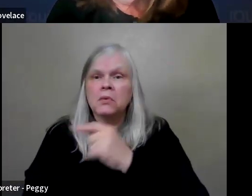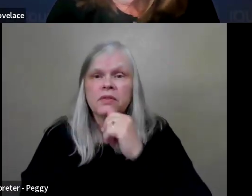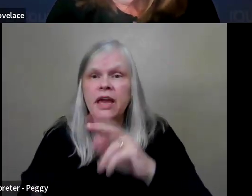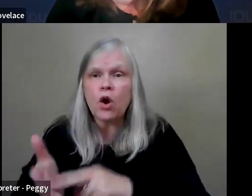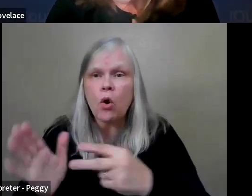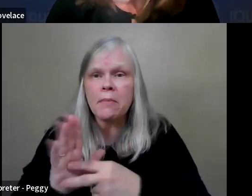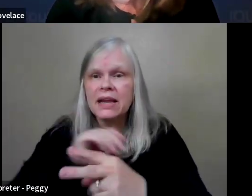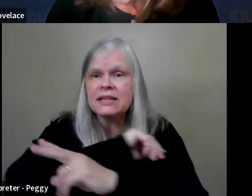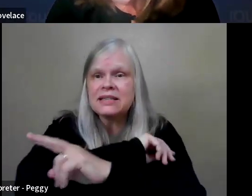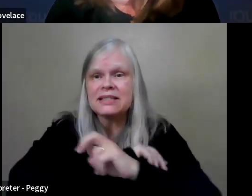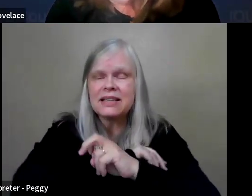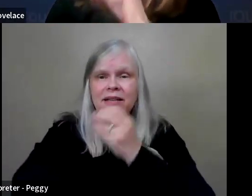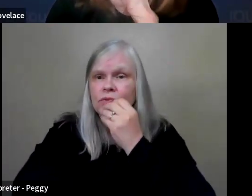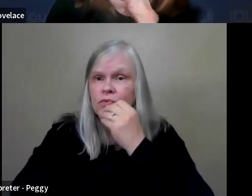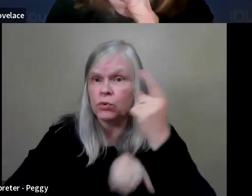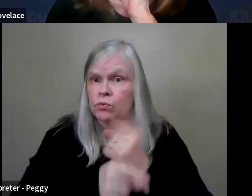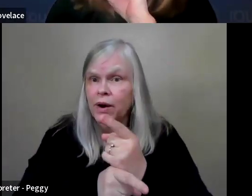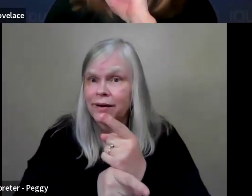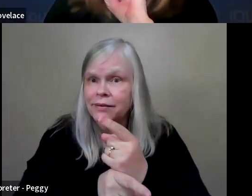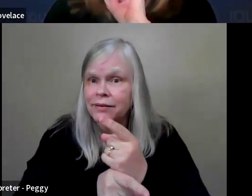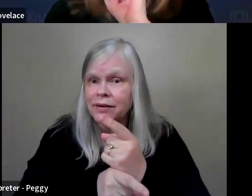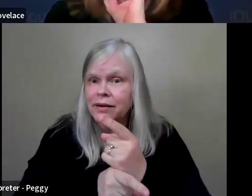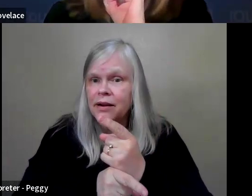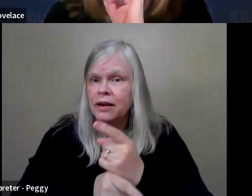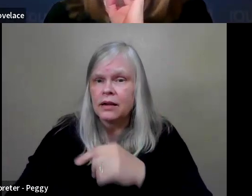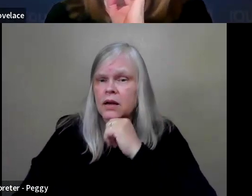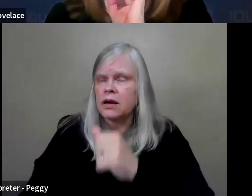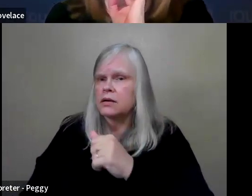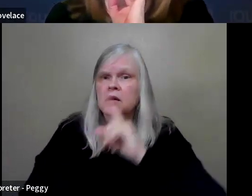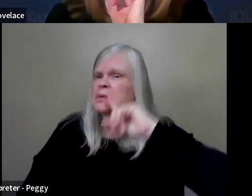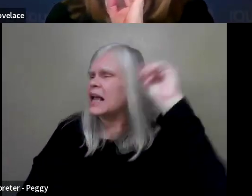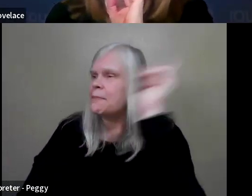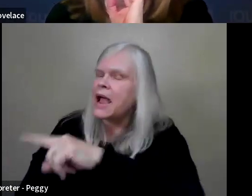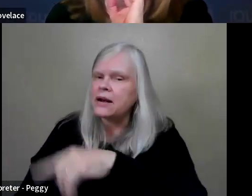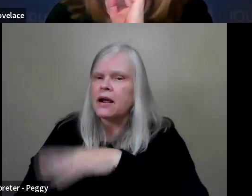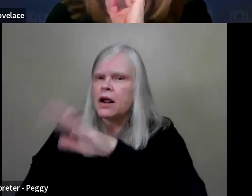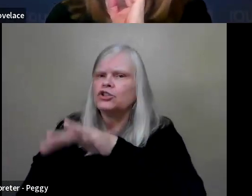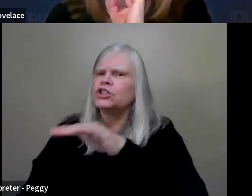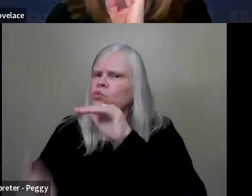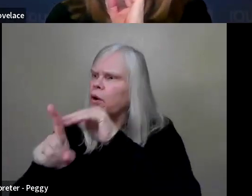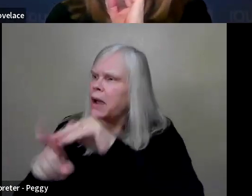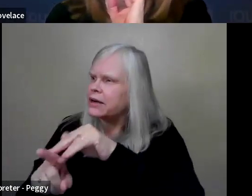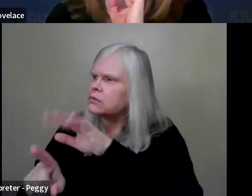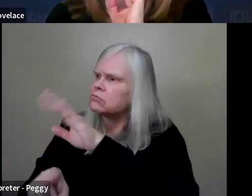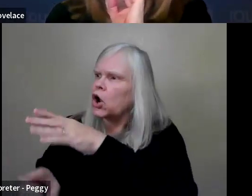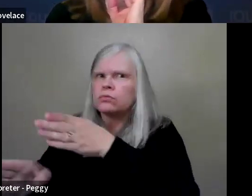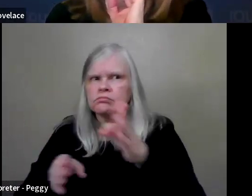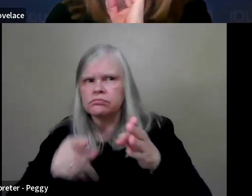to be stealing the groceries, right? And they don't need to be told a command, but they just need that reminder, that cue.